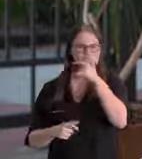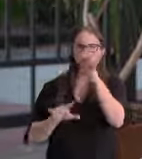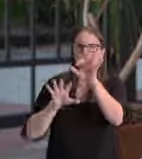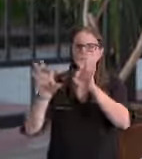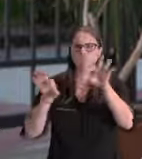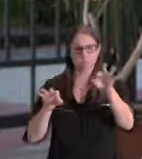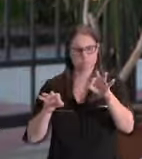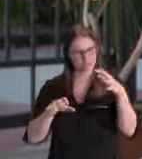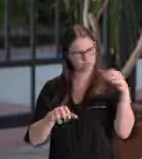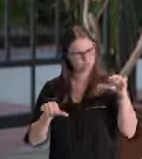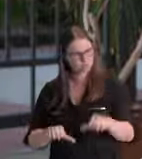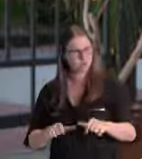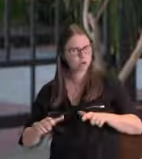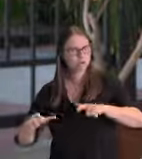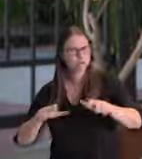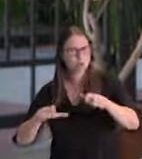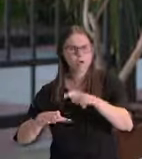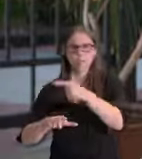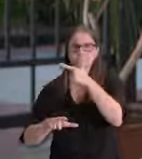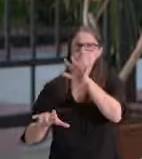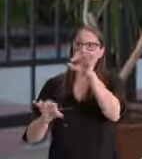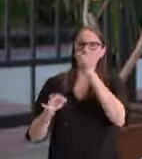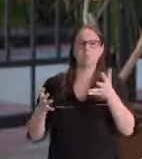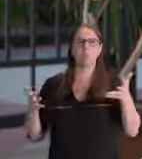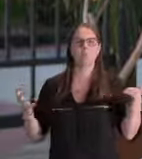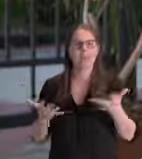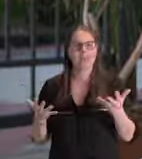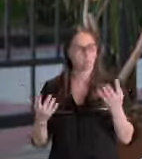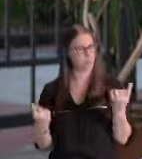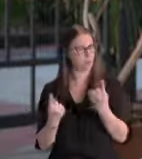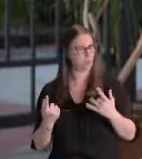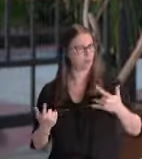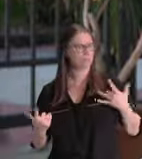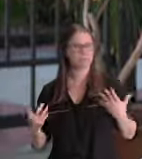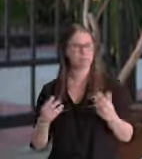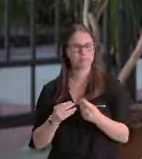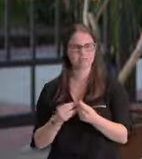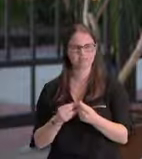over where they live, how they want to live, and